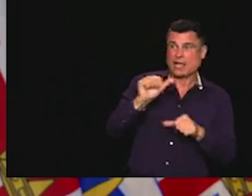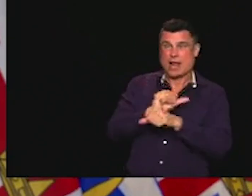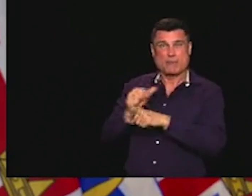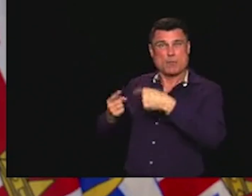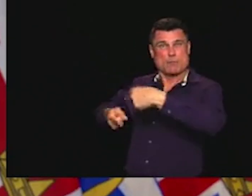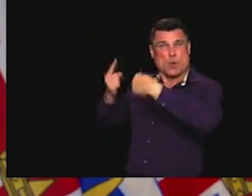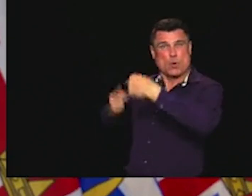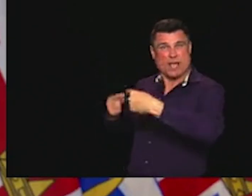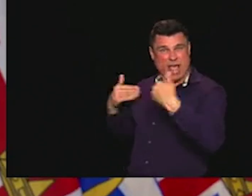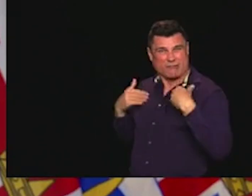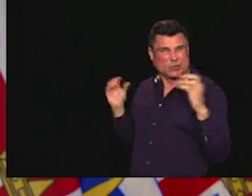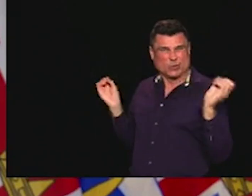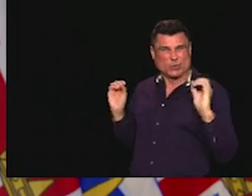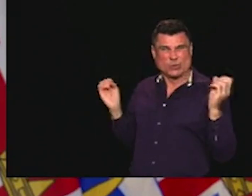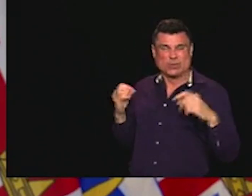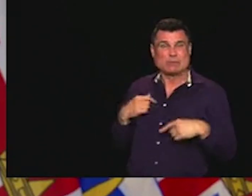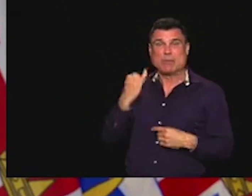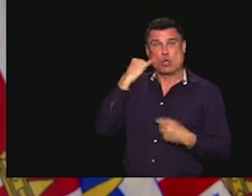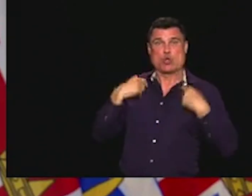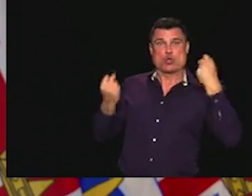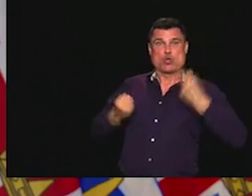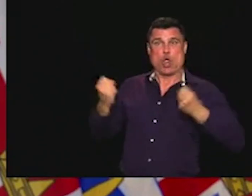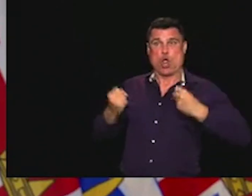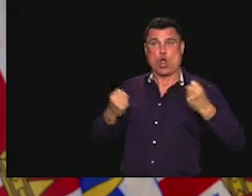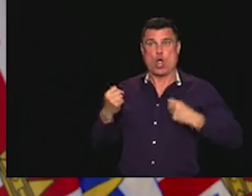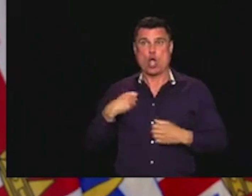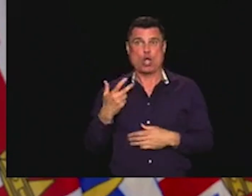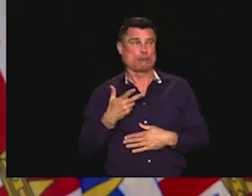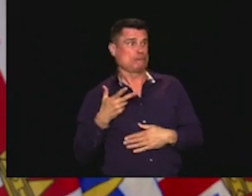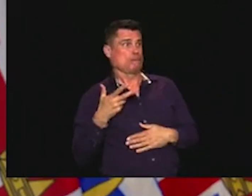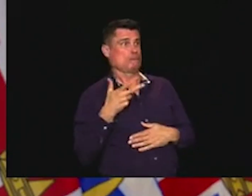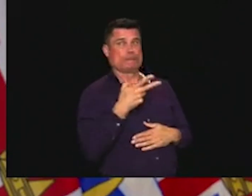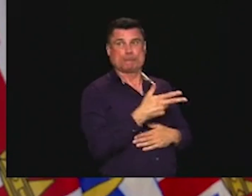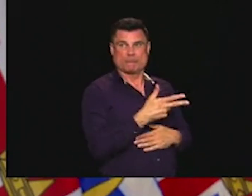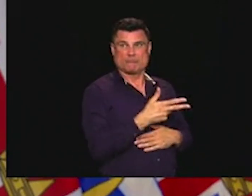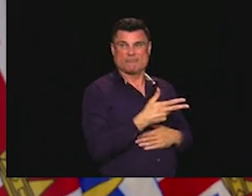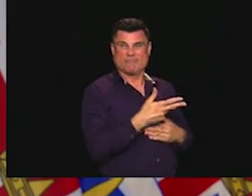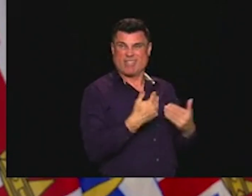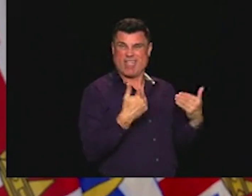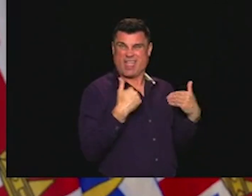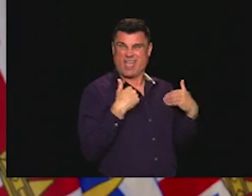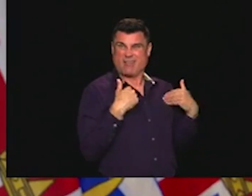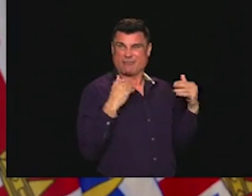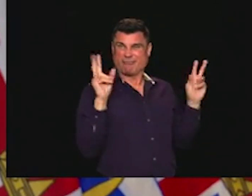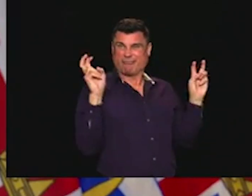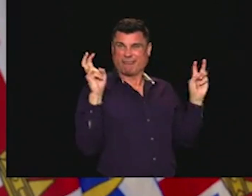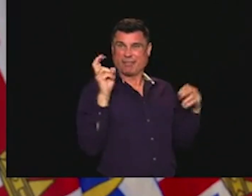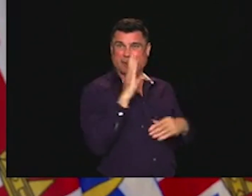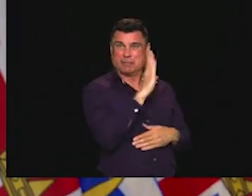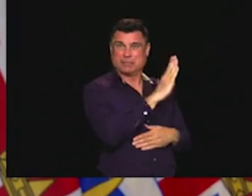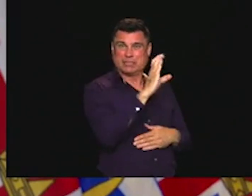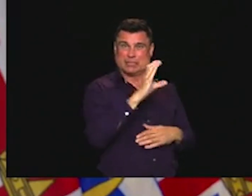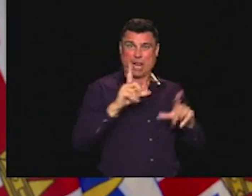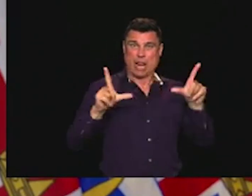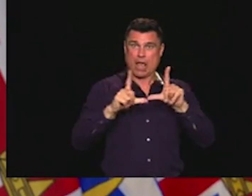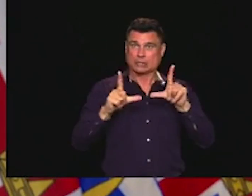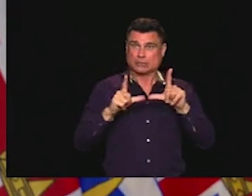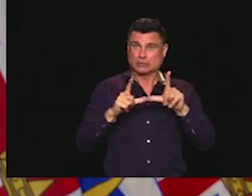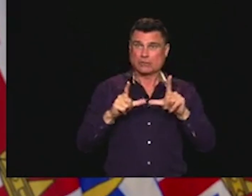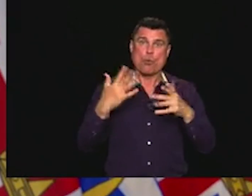Columbia, the closest health care that people get is actually in Alberta. We are very much integrated with